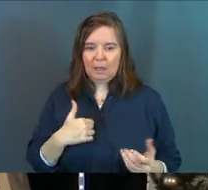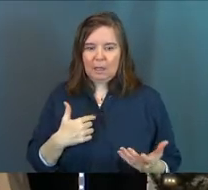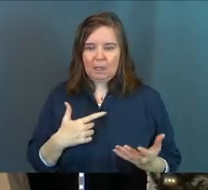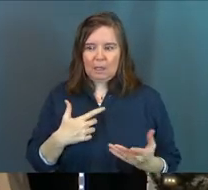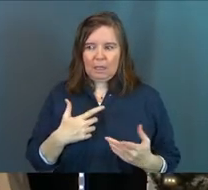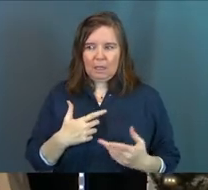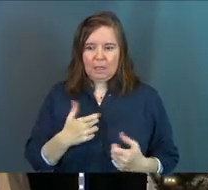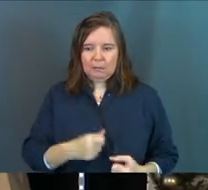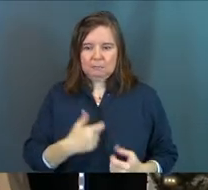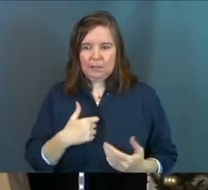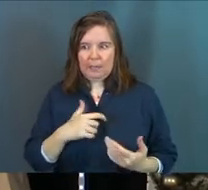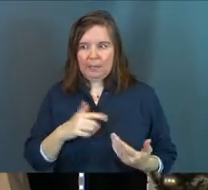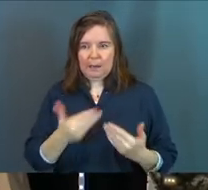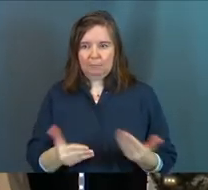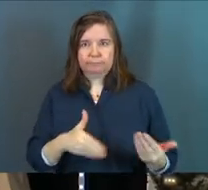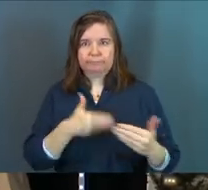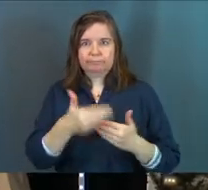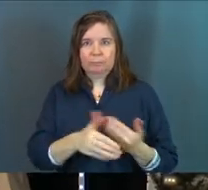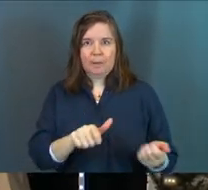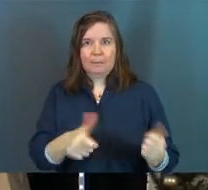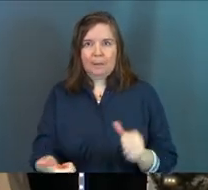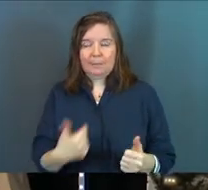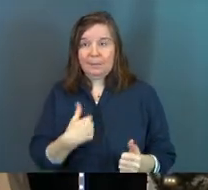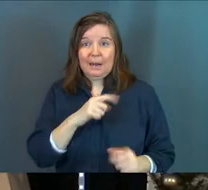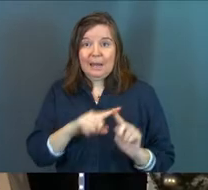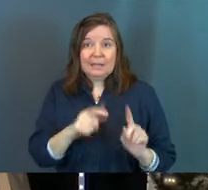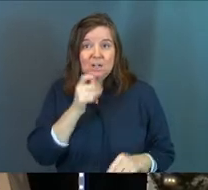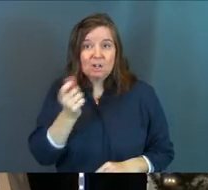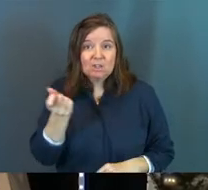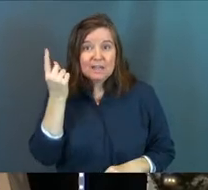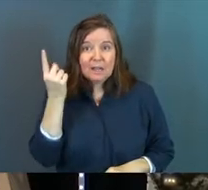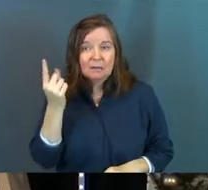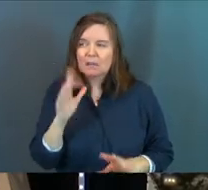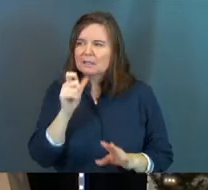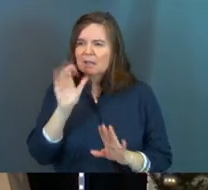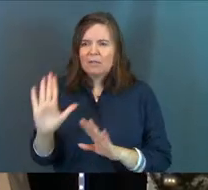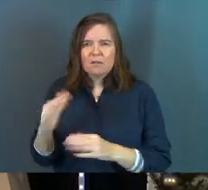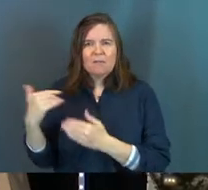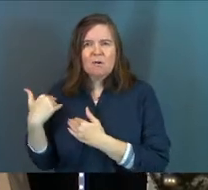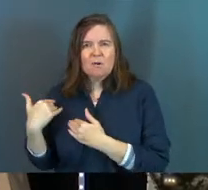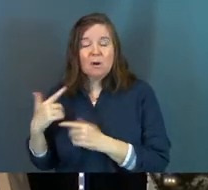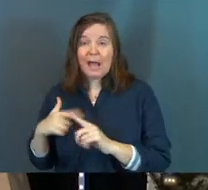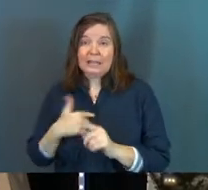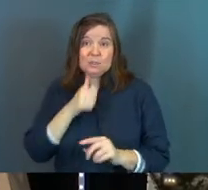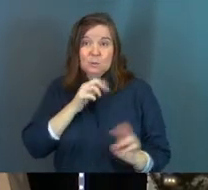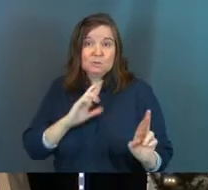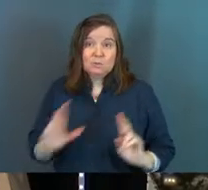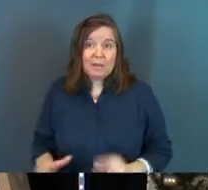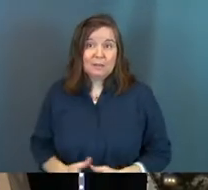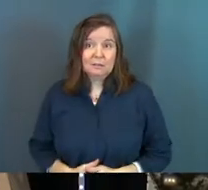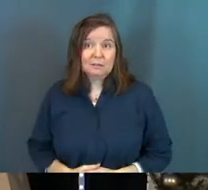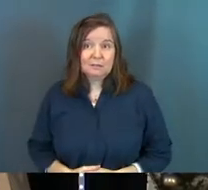baptized, and I didn't understand. And it's nobody's fault. I just wasn't ready.